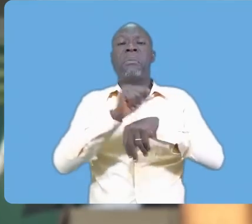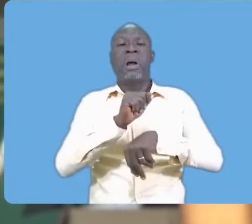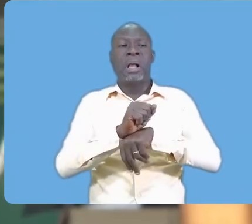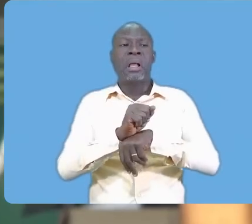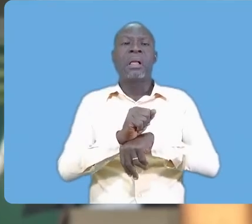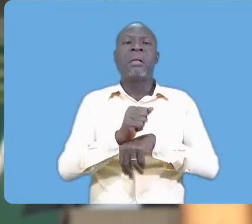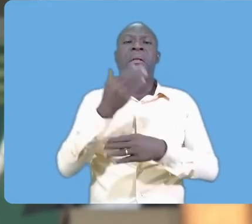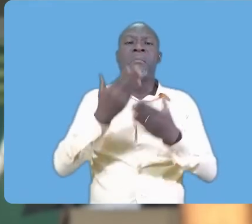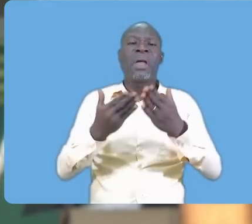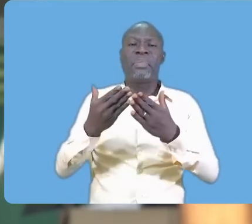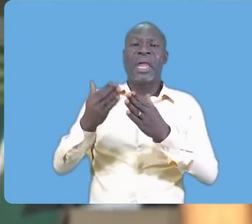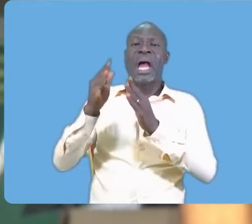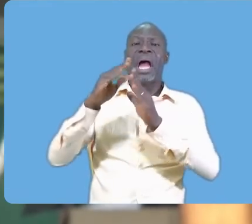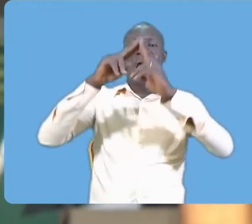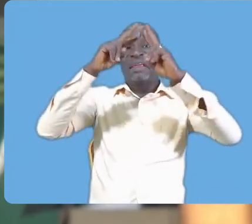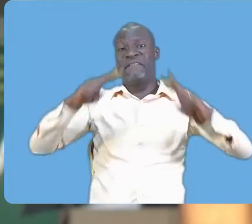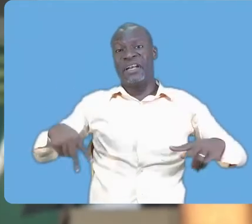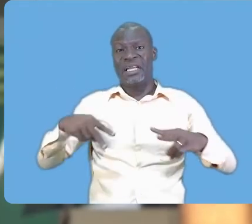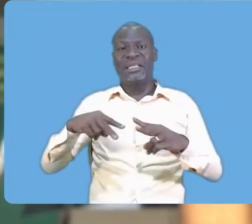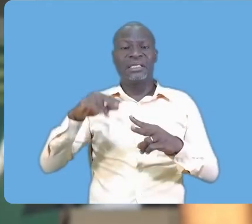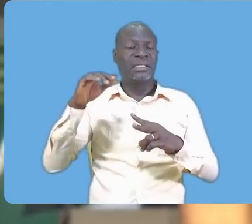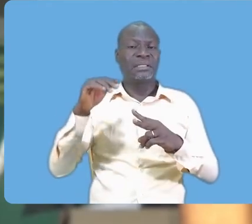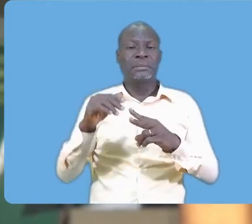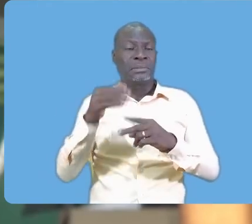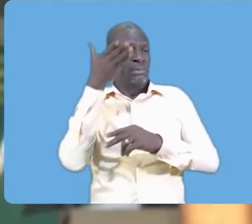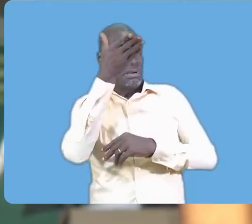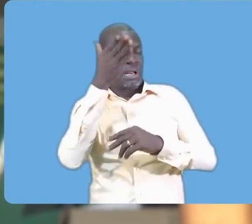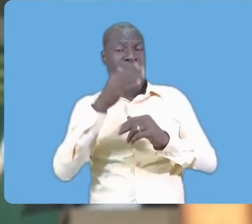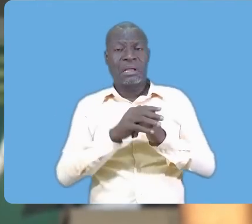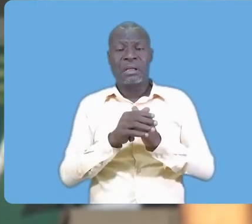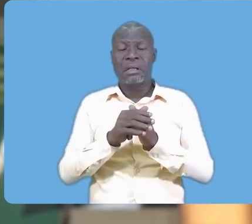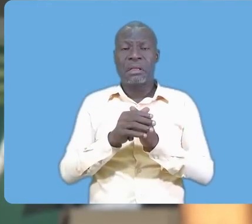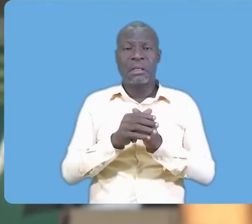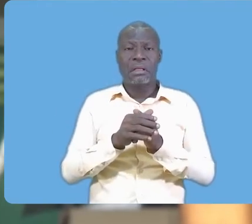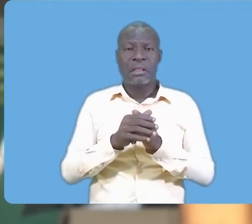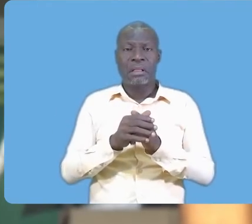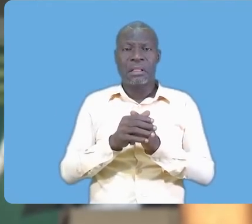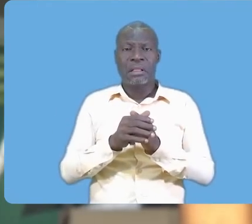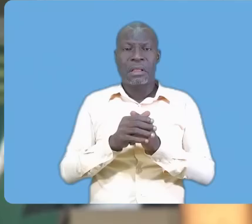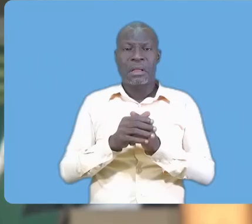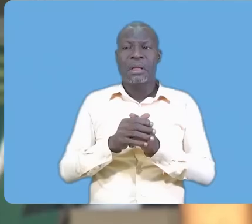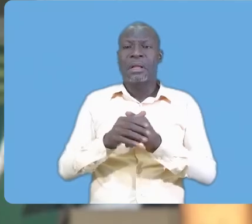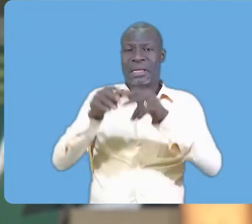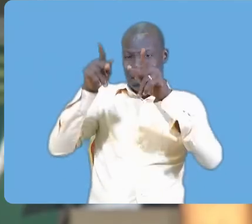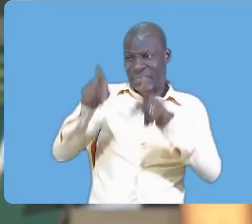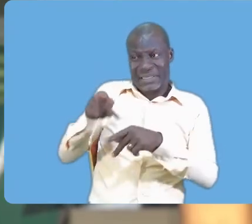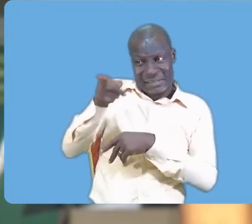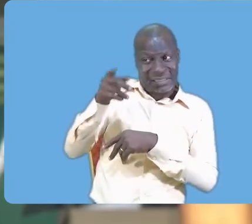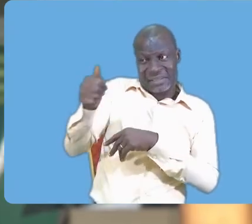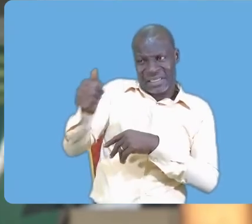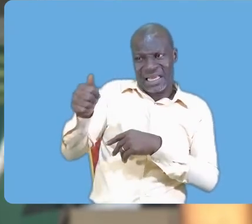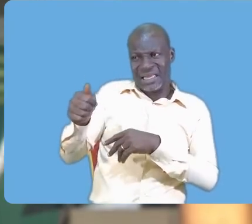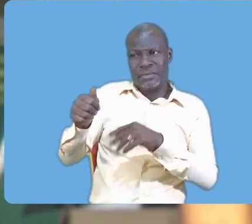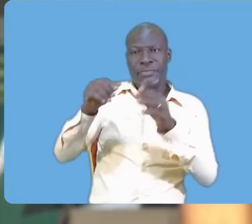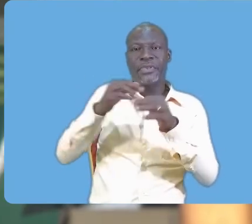ye ma no koda enwura no mu ho no apostle for kwakye oni ye che no na onipa no ta ade na chi ankasa ankasa no oten